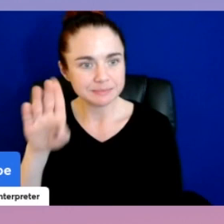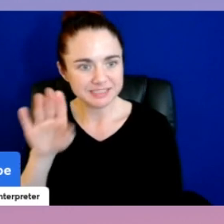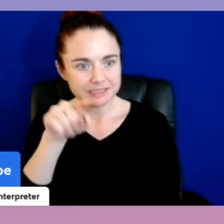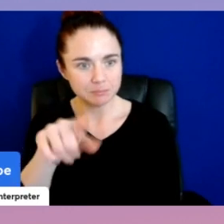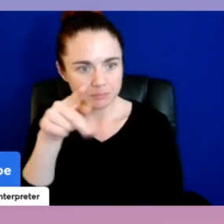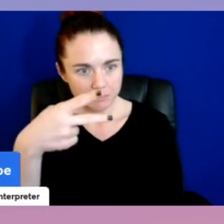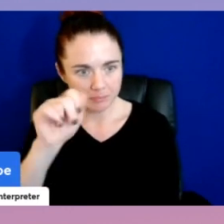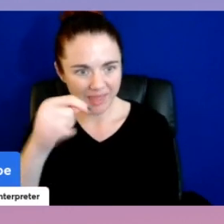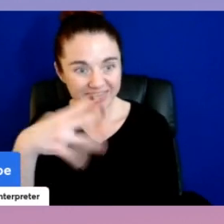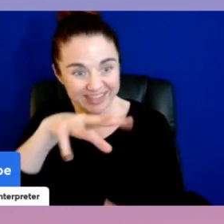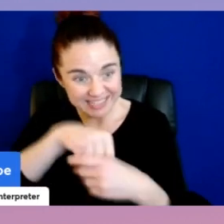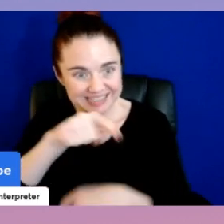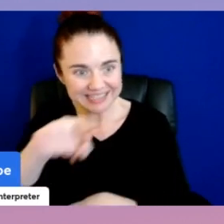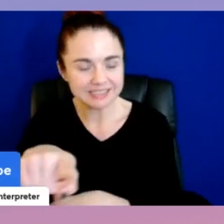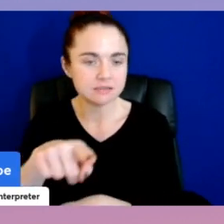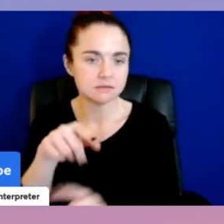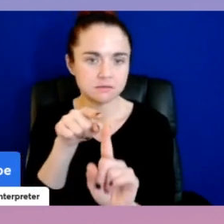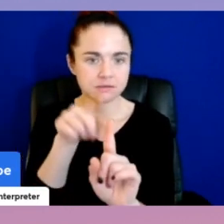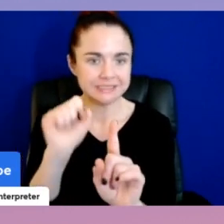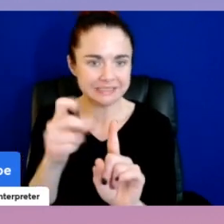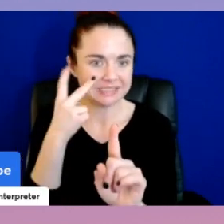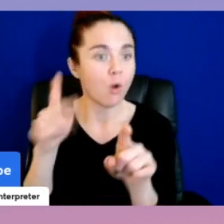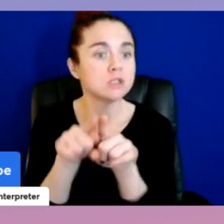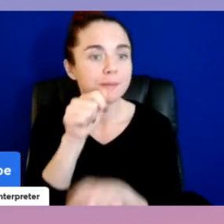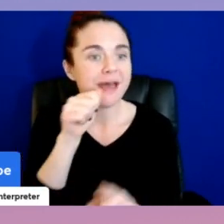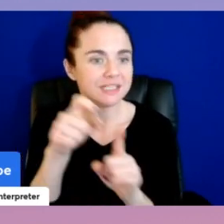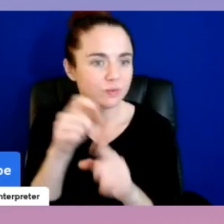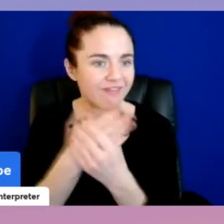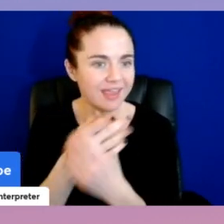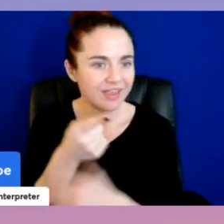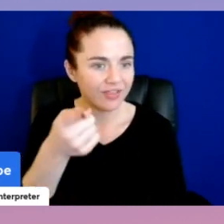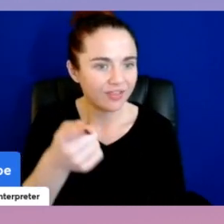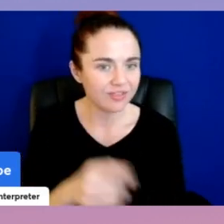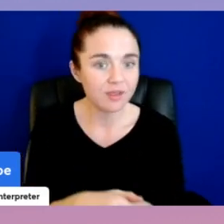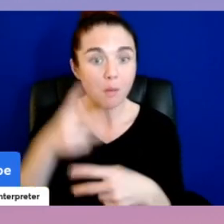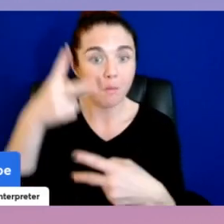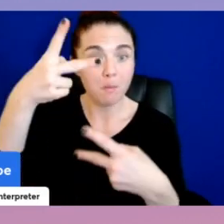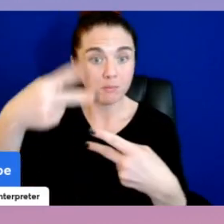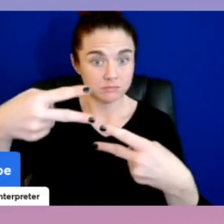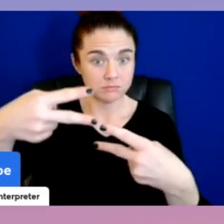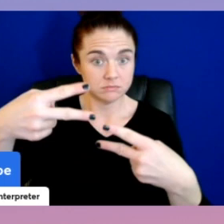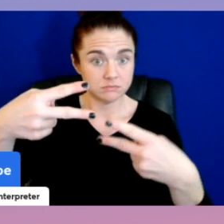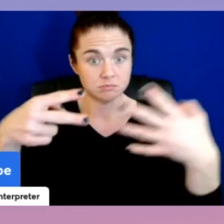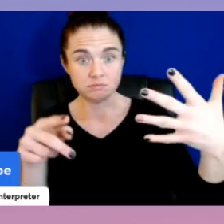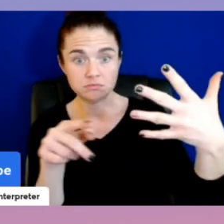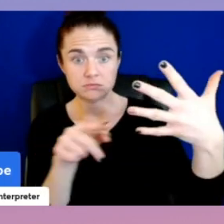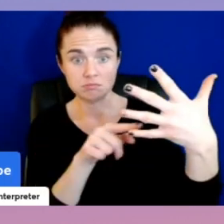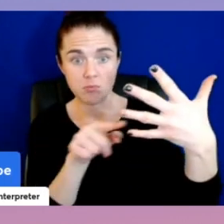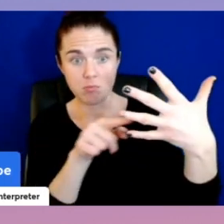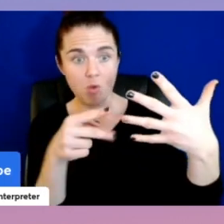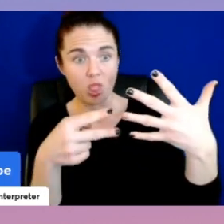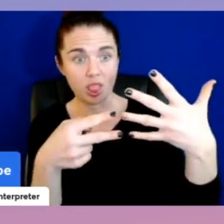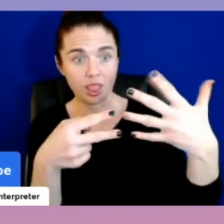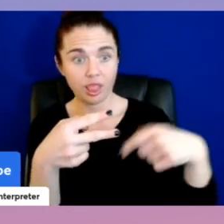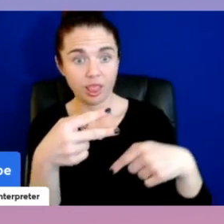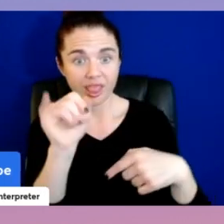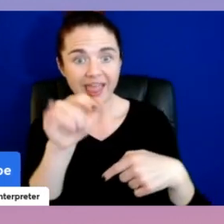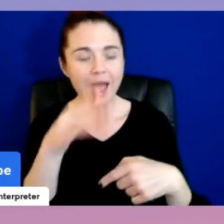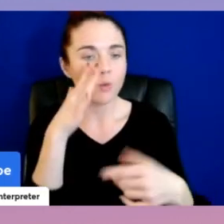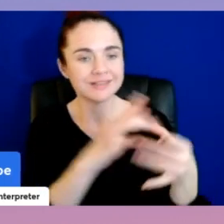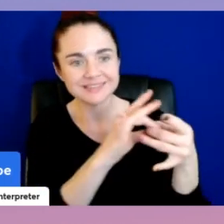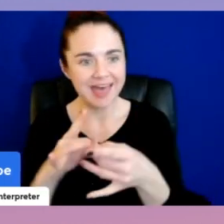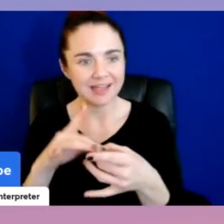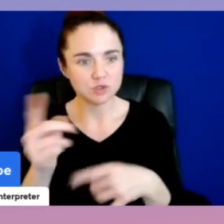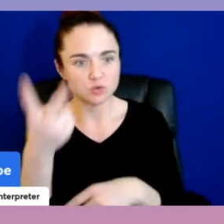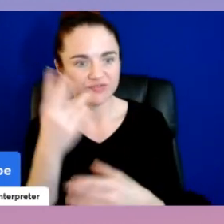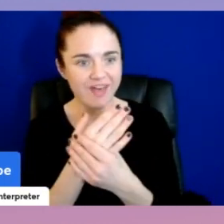data school app. And then we also have the password file. So these two will effectively tie into two files that you'll